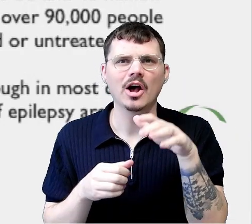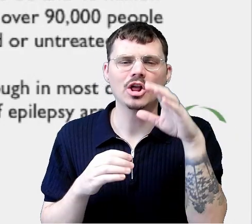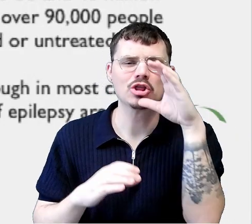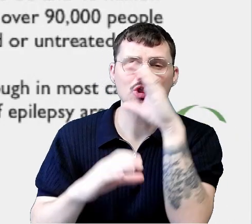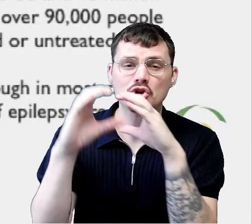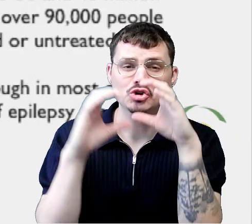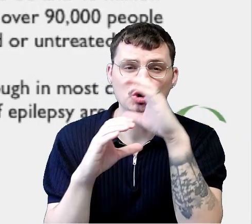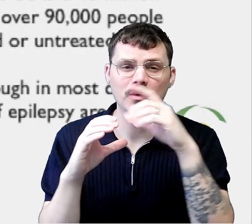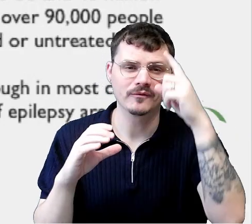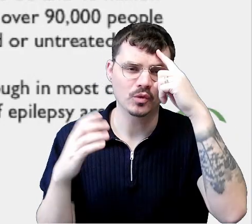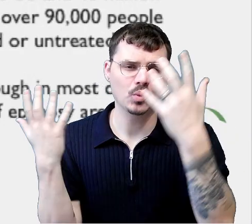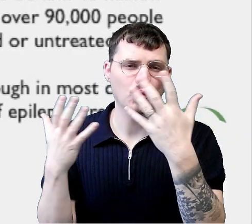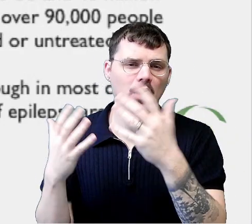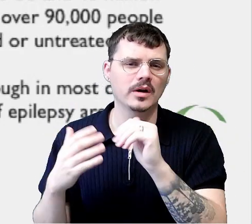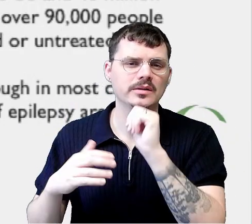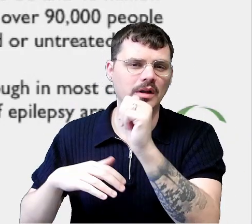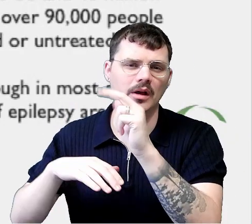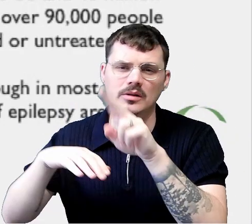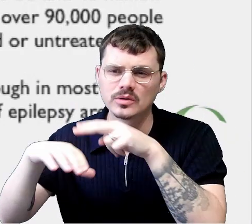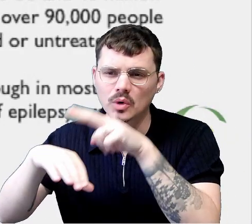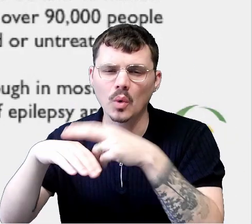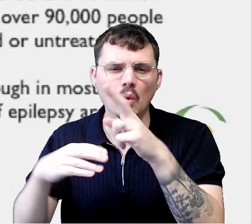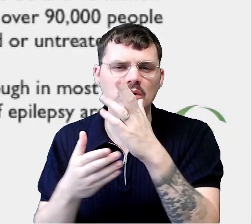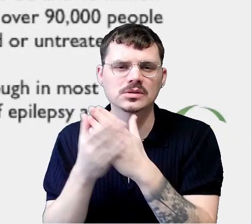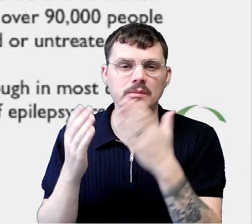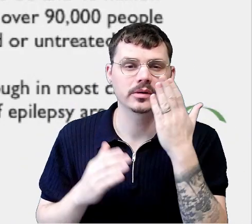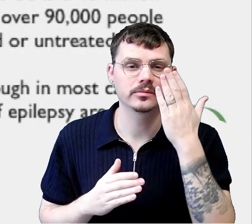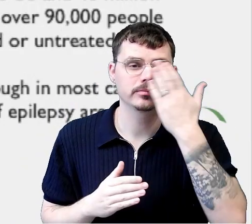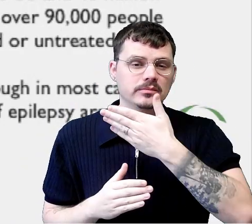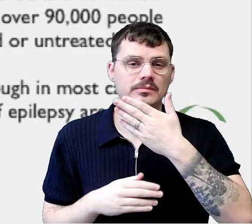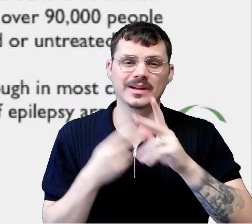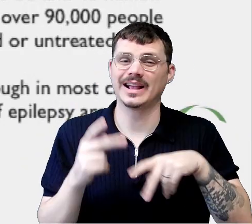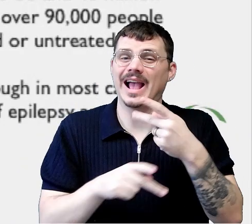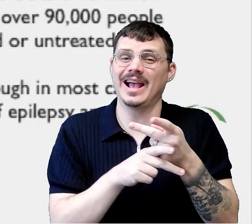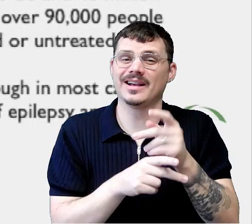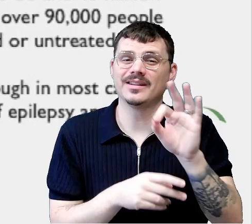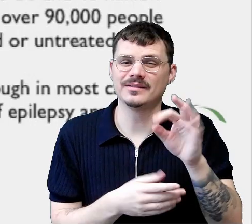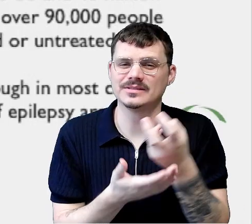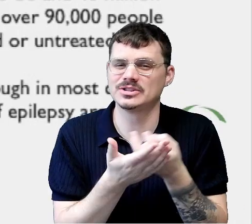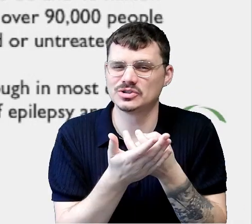more unusual or more subtle types of seizure disorders.